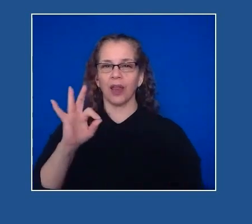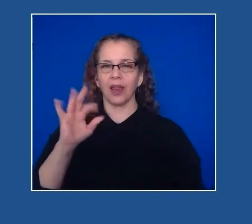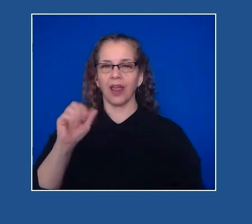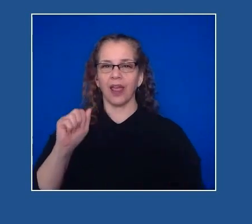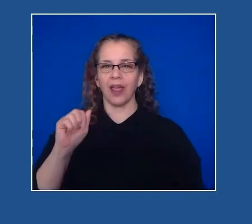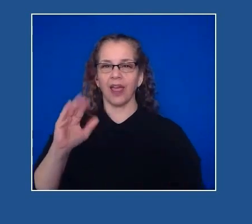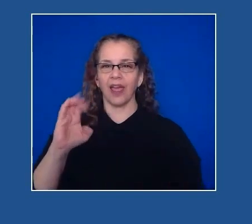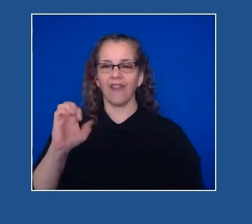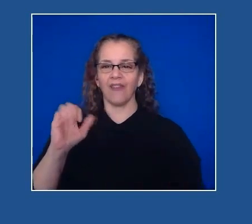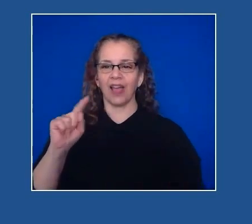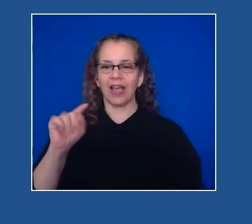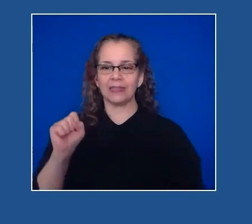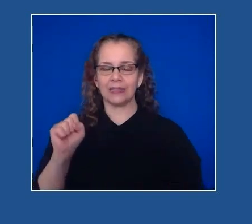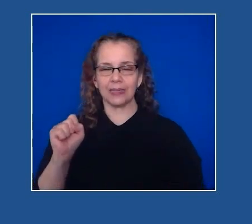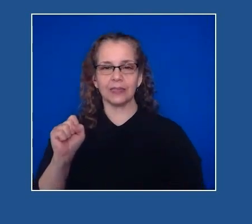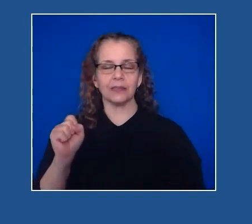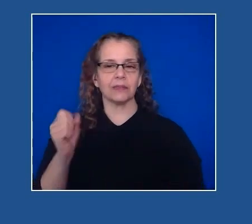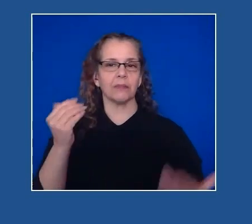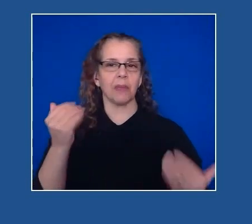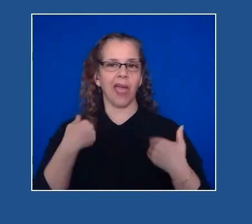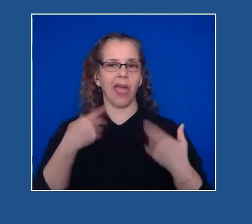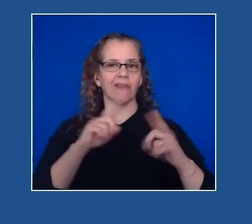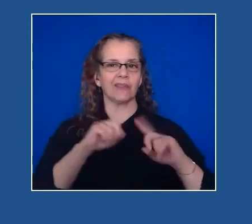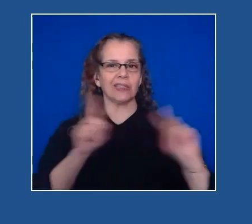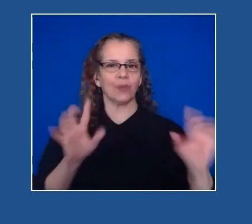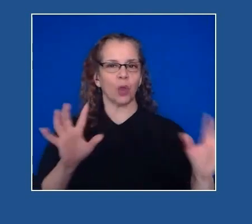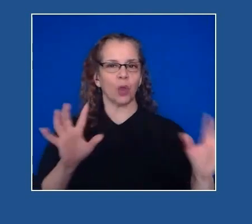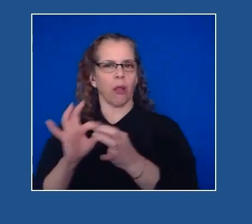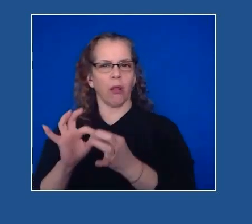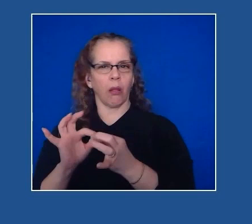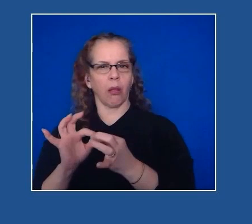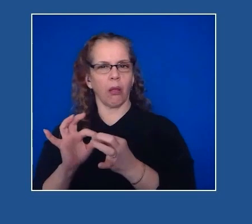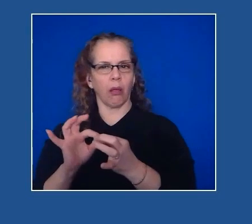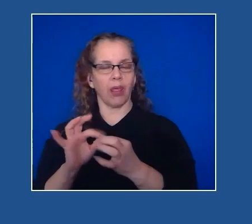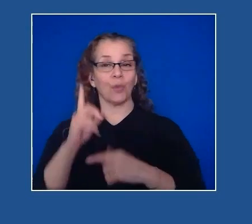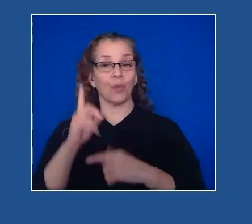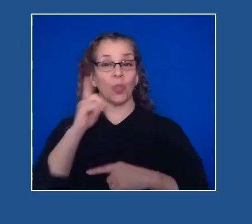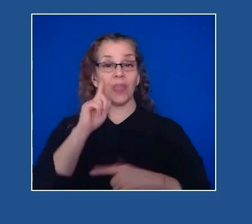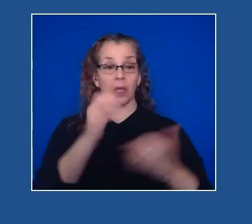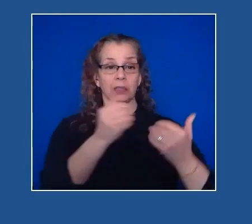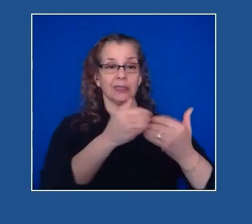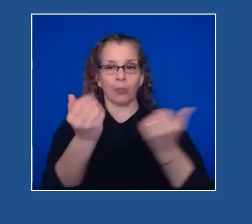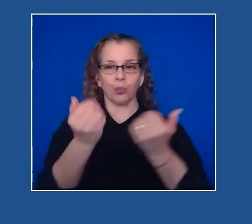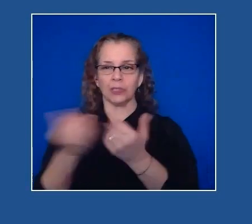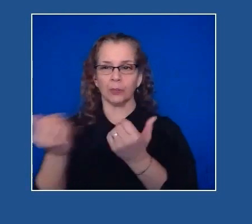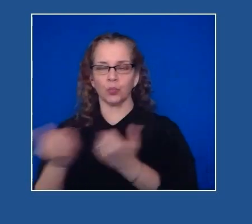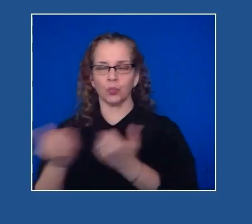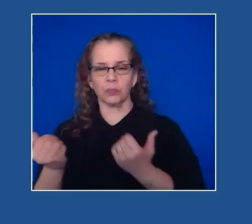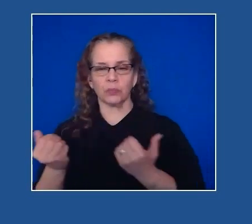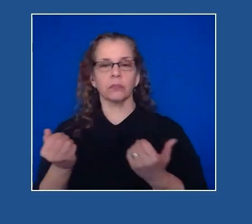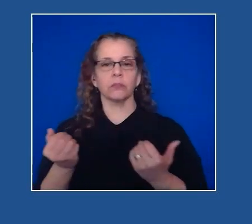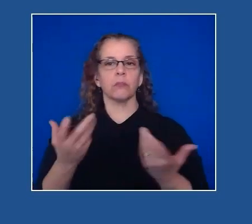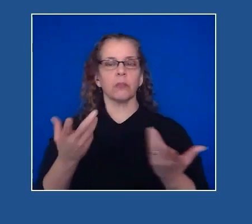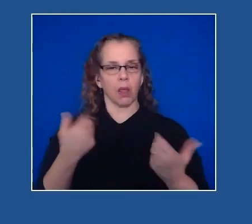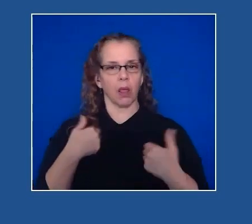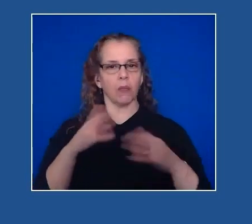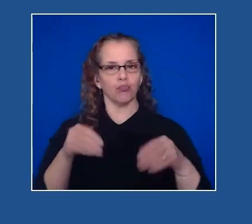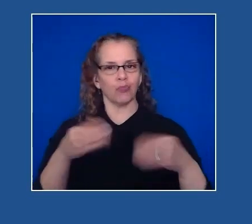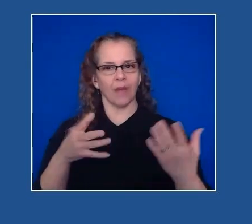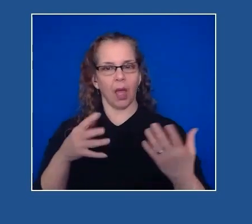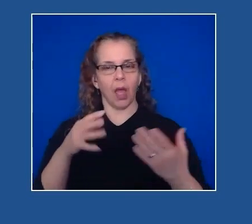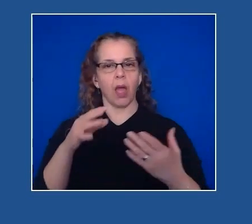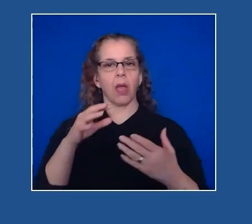So considering these different dimensions as separate things might provide context for understanding how people